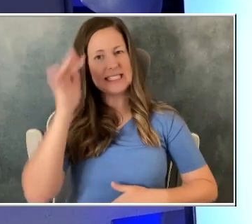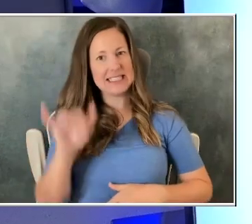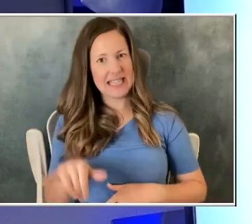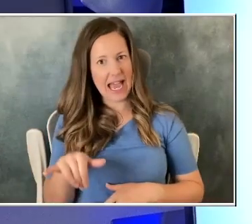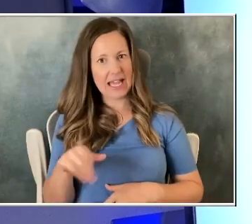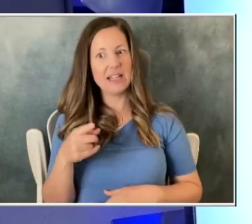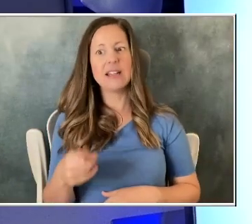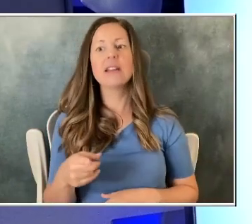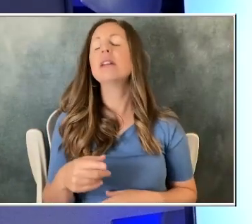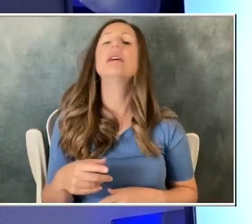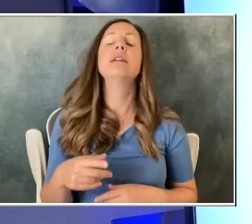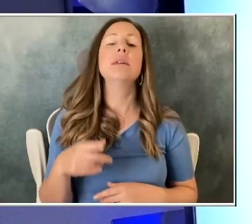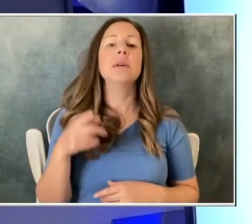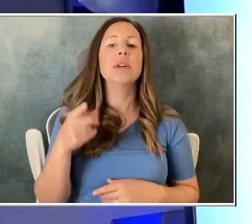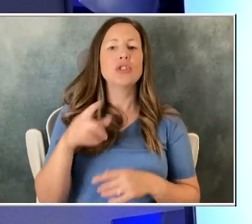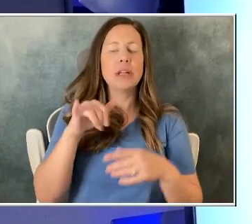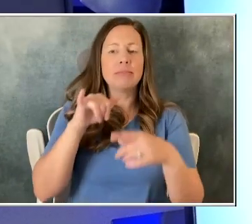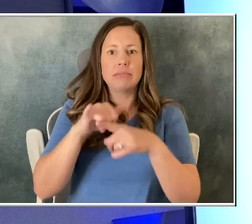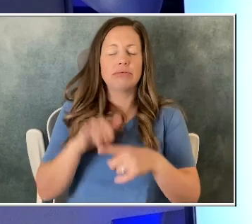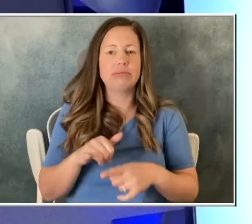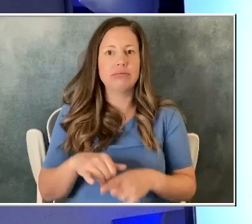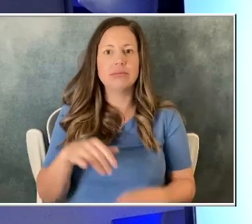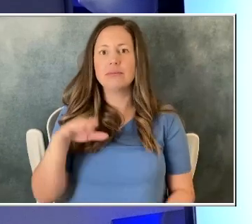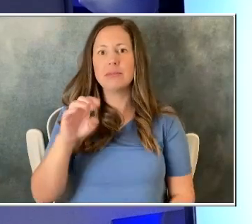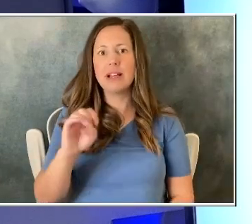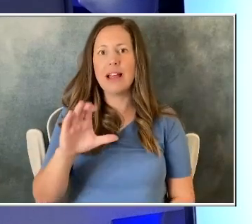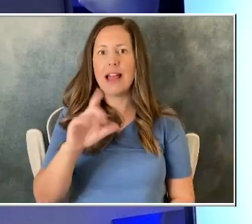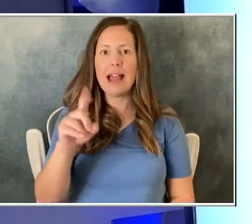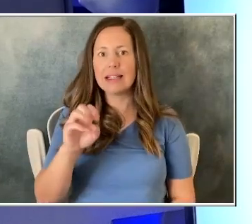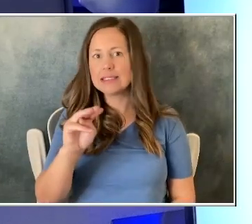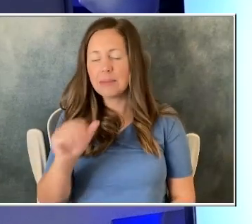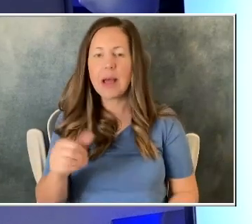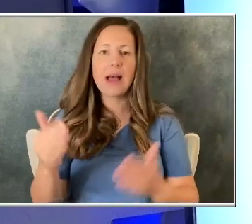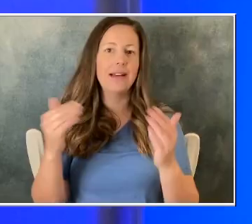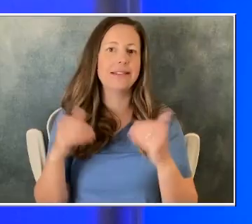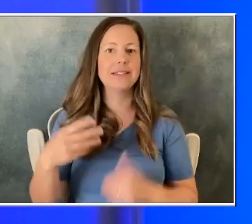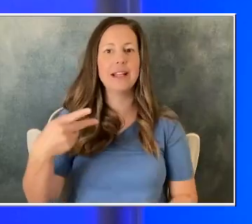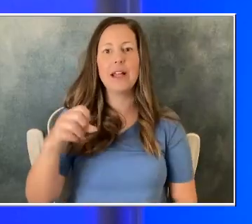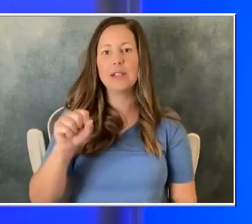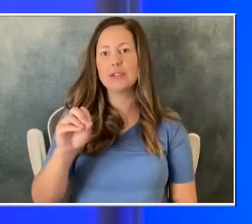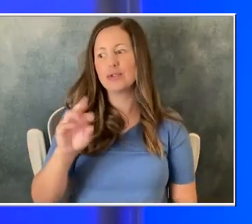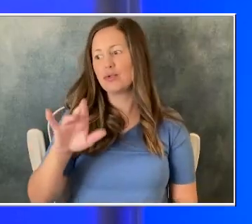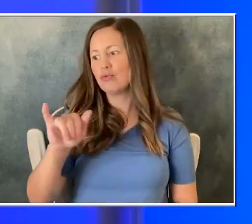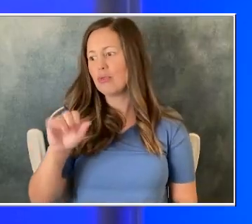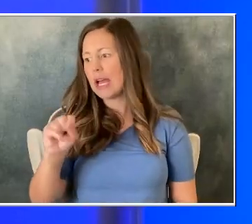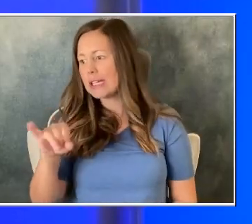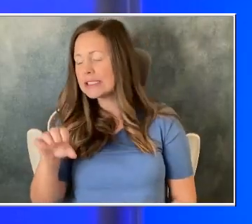old. Well, that's the challenge, and I say old-fashioned just to